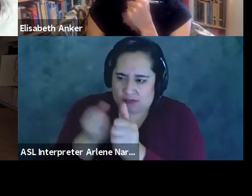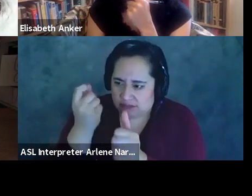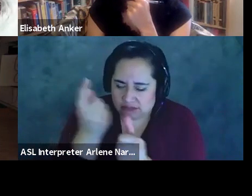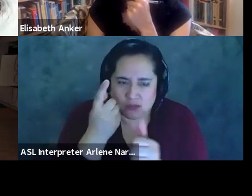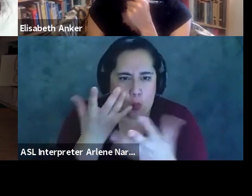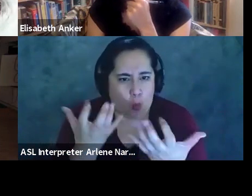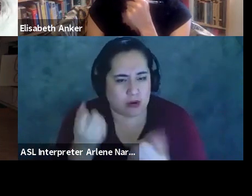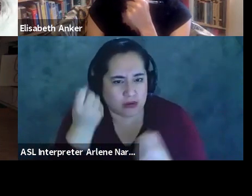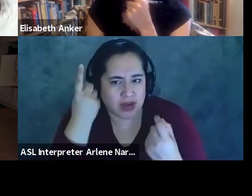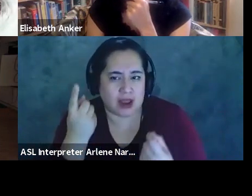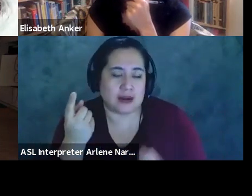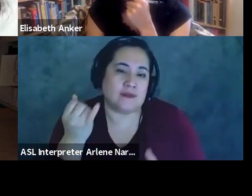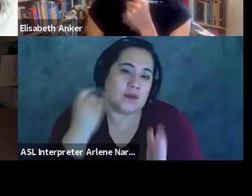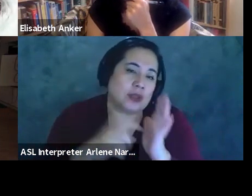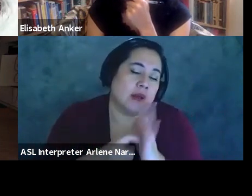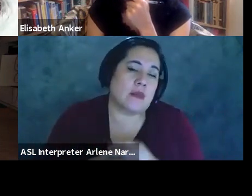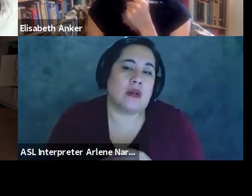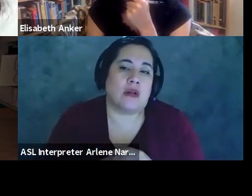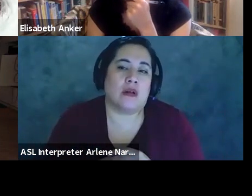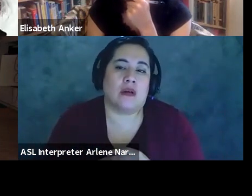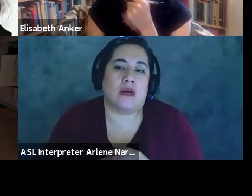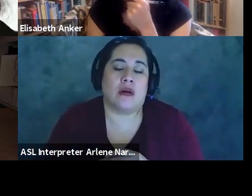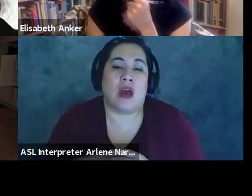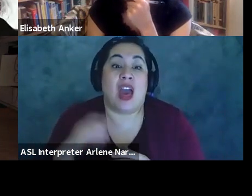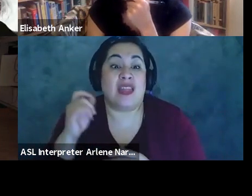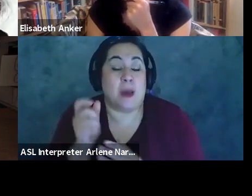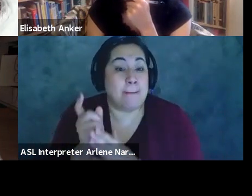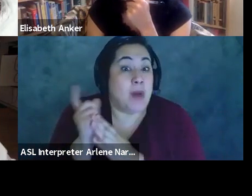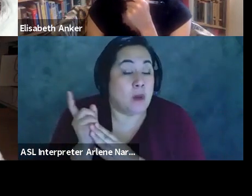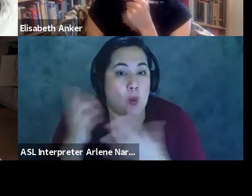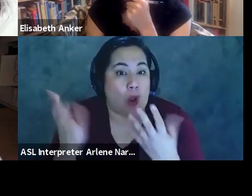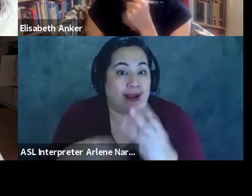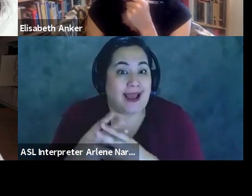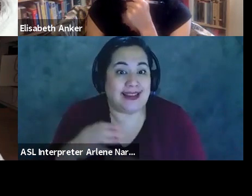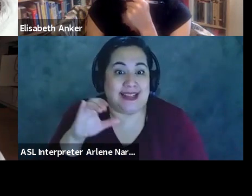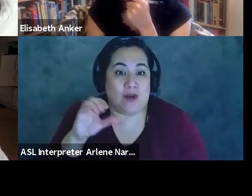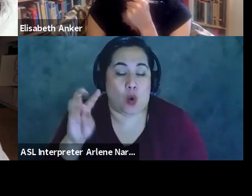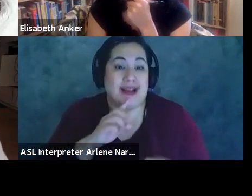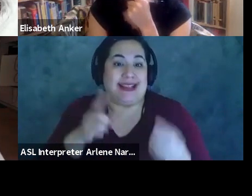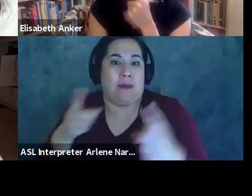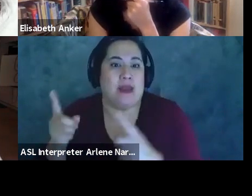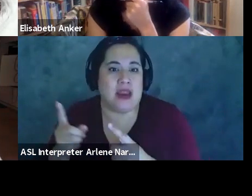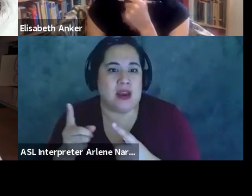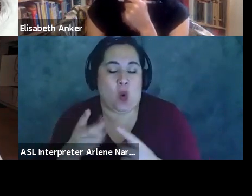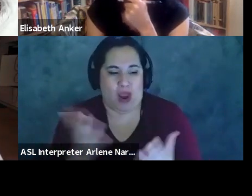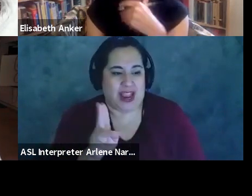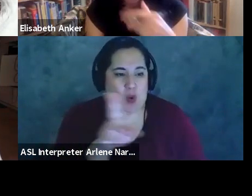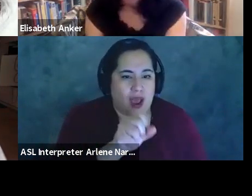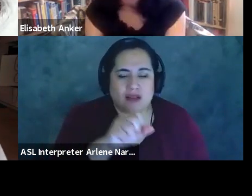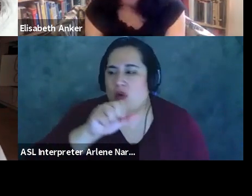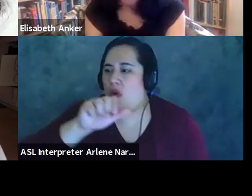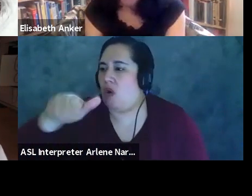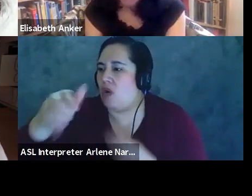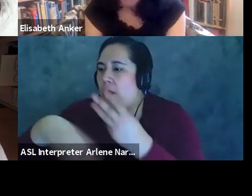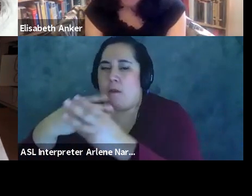of, let's say, the myriad forms civil war is taking, whether in the US or in other parts of